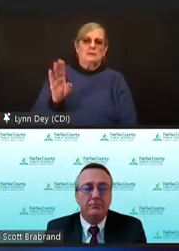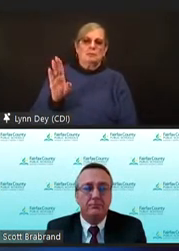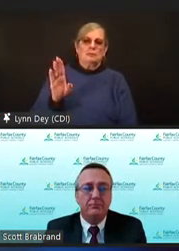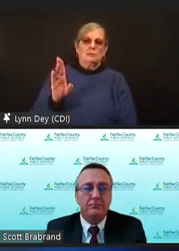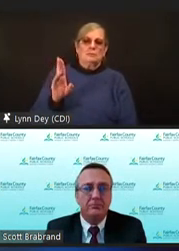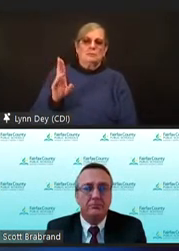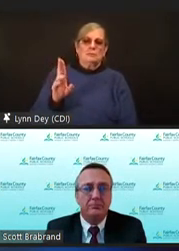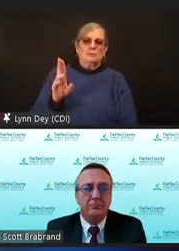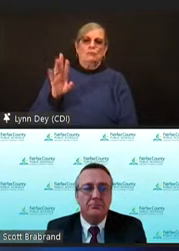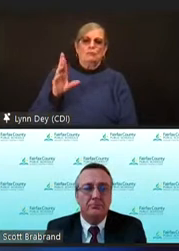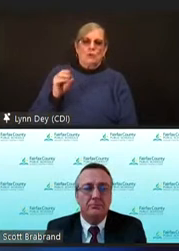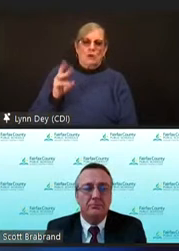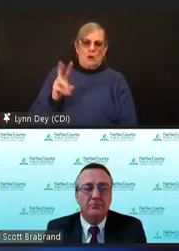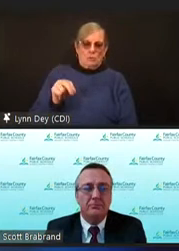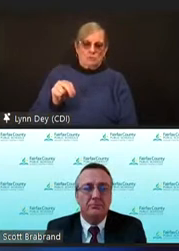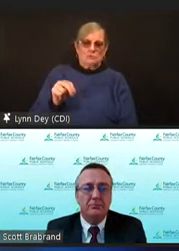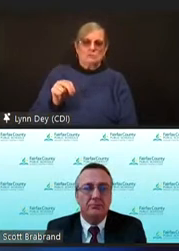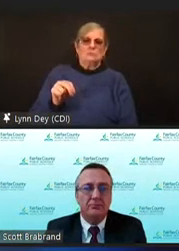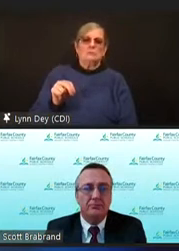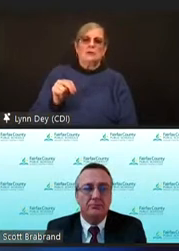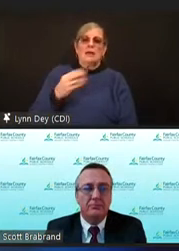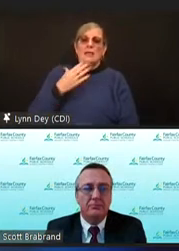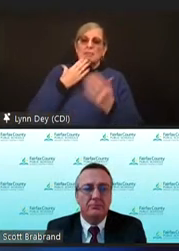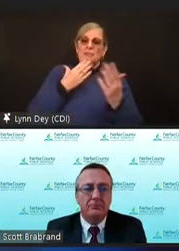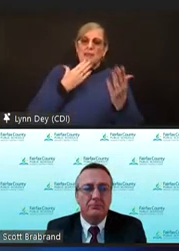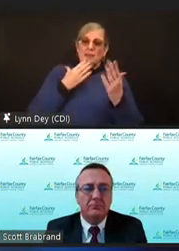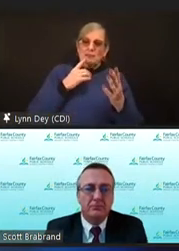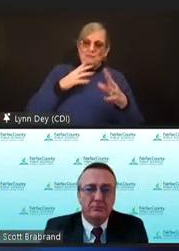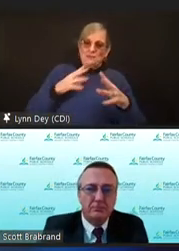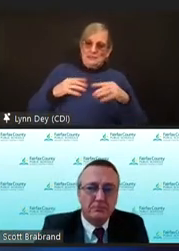Hi, yes, thank you so much for taking my question.